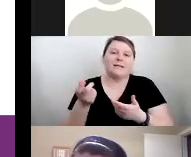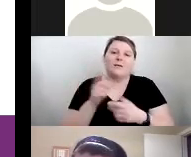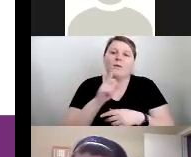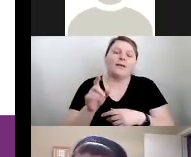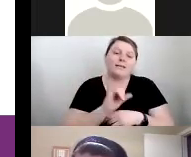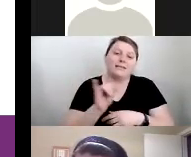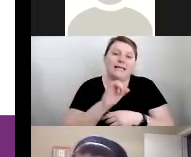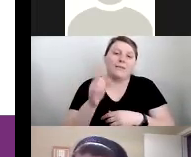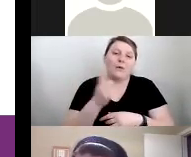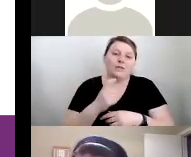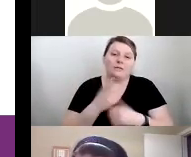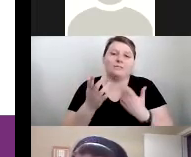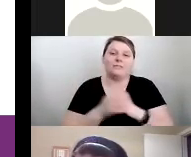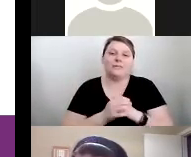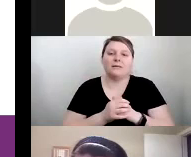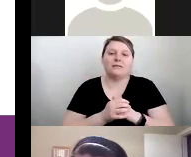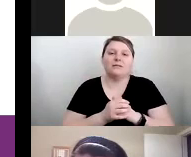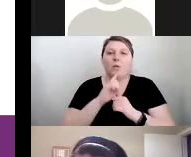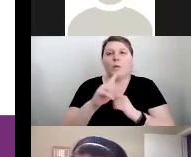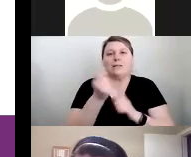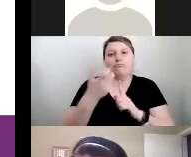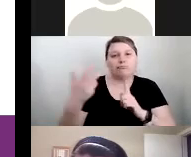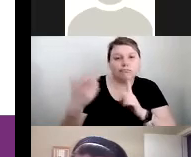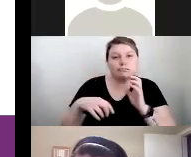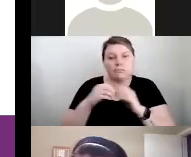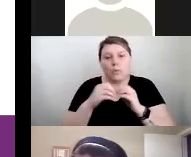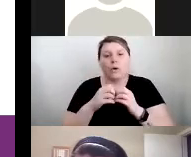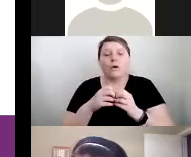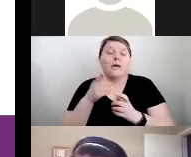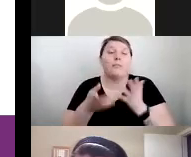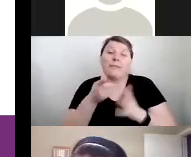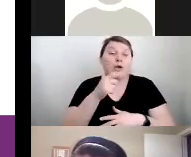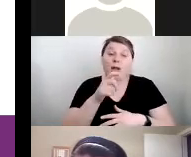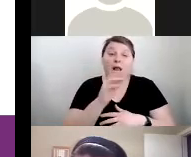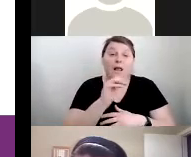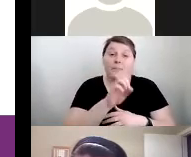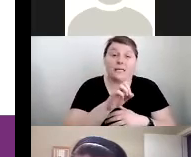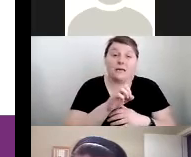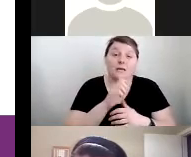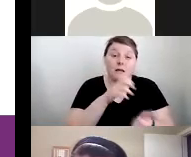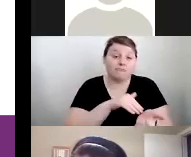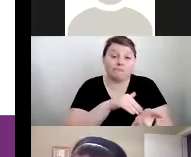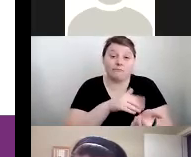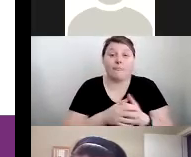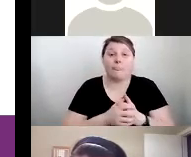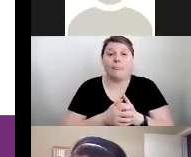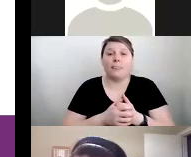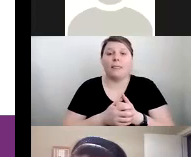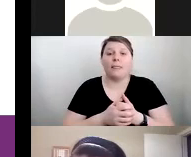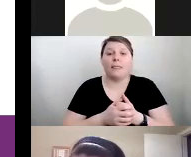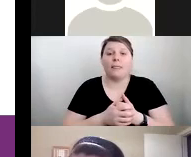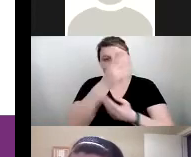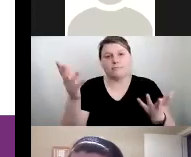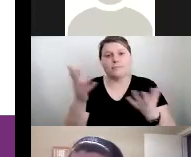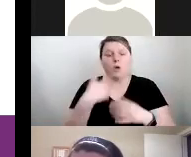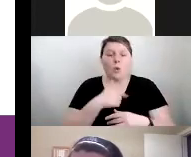same question. Yeah. But just to expound on that a little bit more, let's say you're not an MD. I just want to impress upon you that